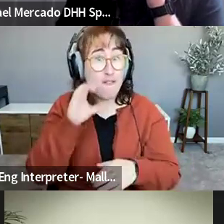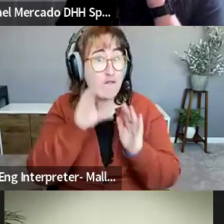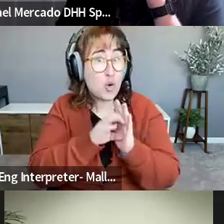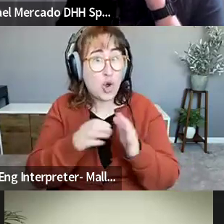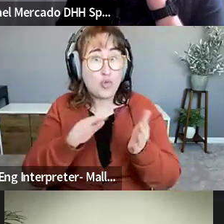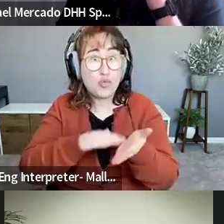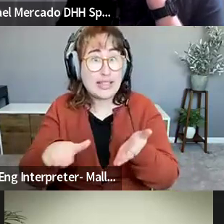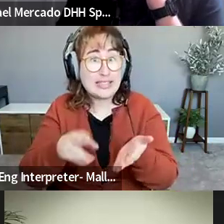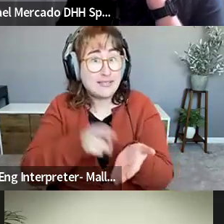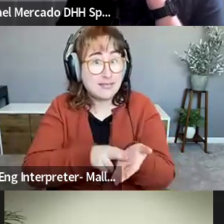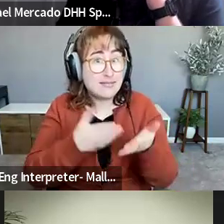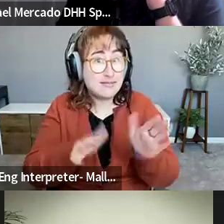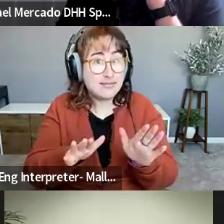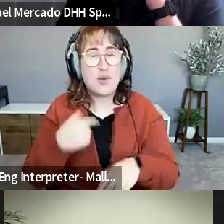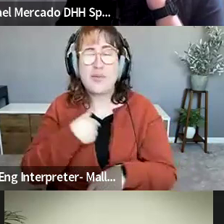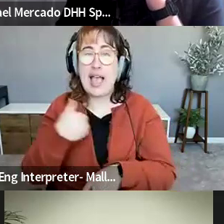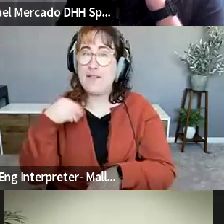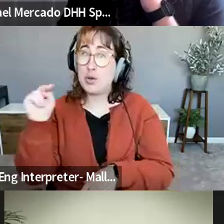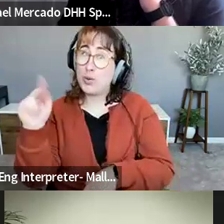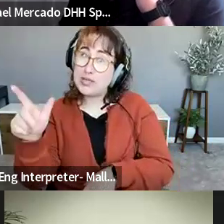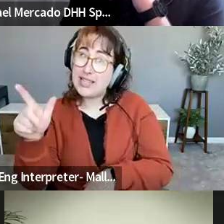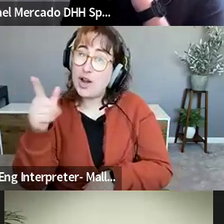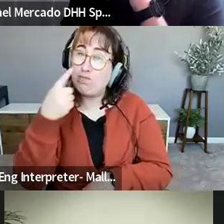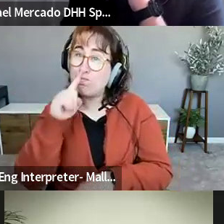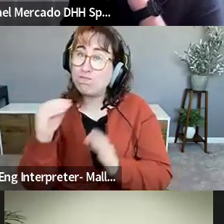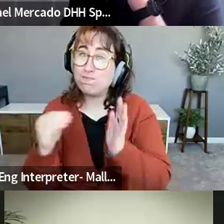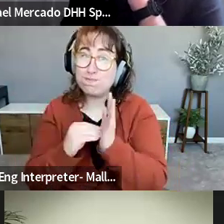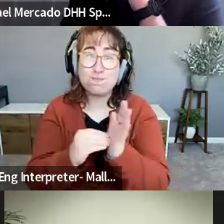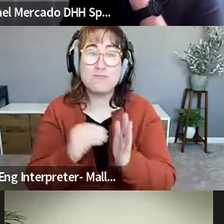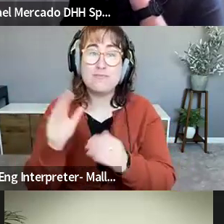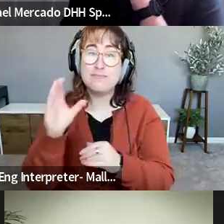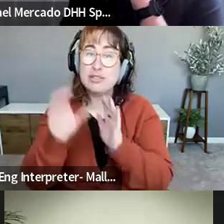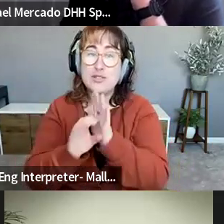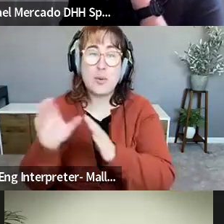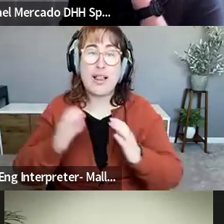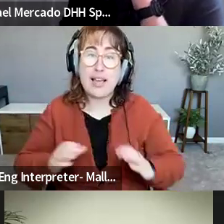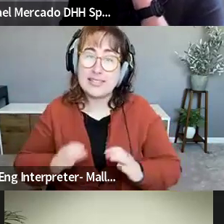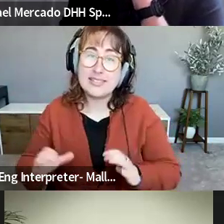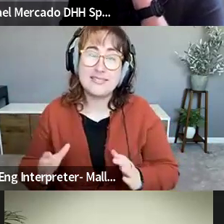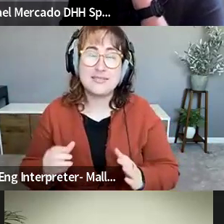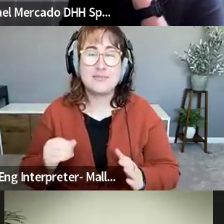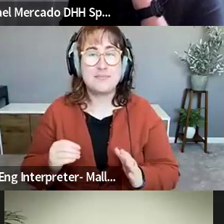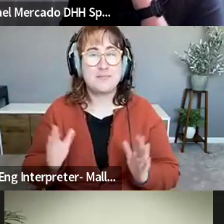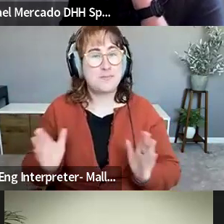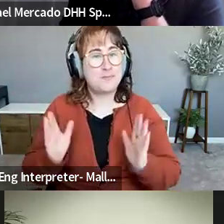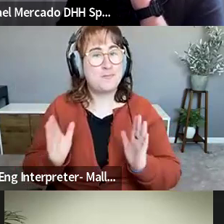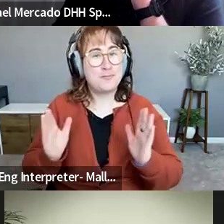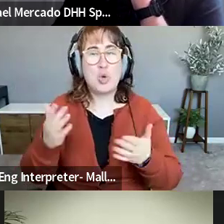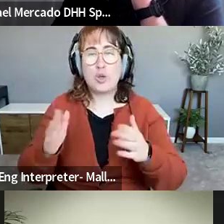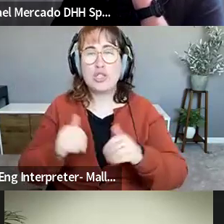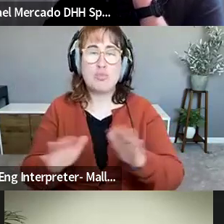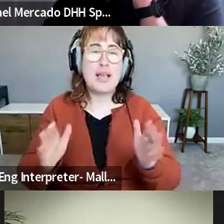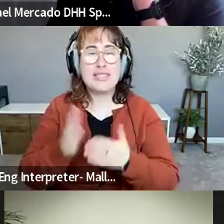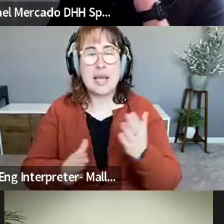releases, we've got a newsletter that would love to feature pictures of what is going on today. So go spread some cheer